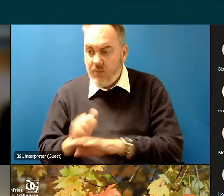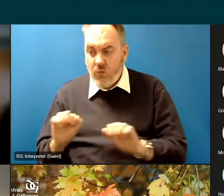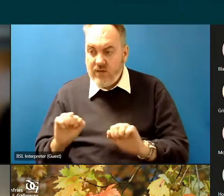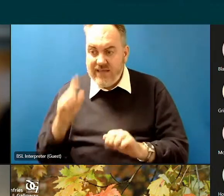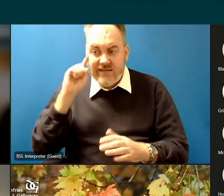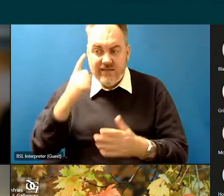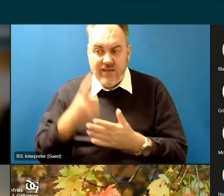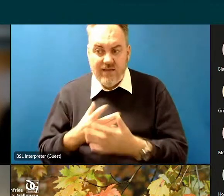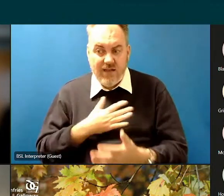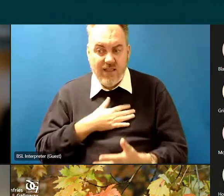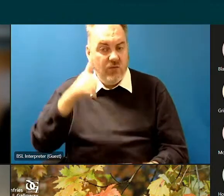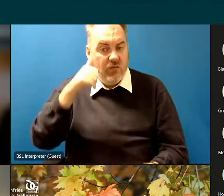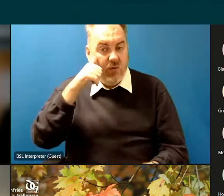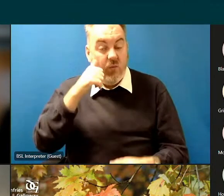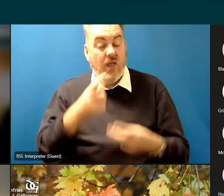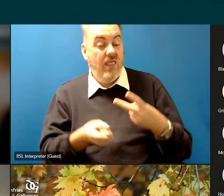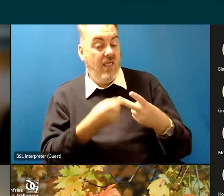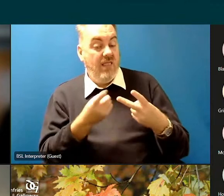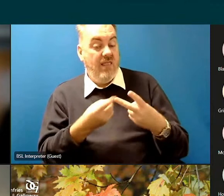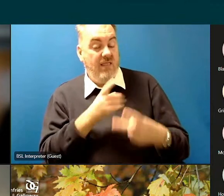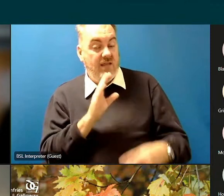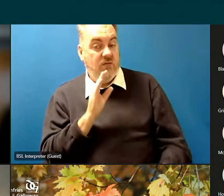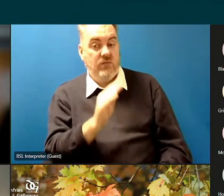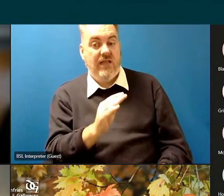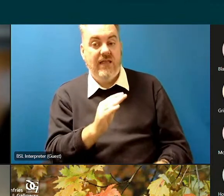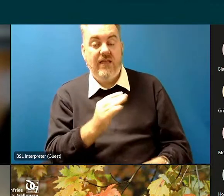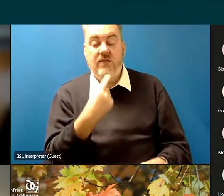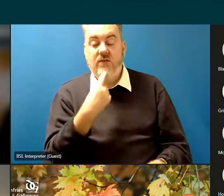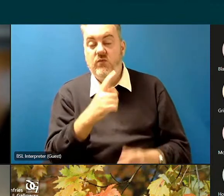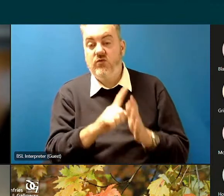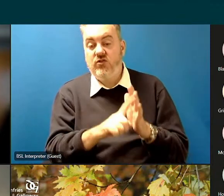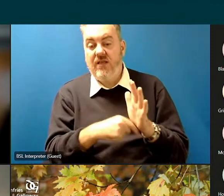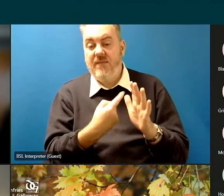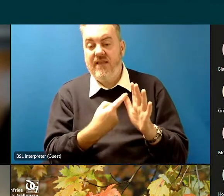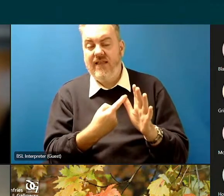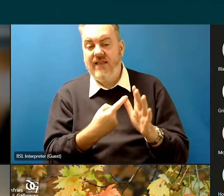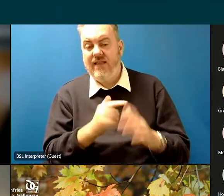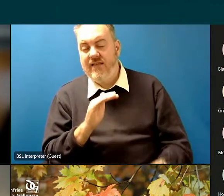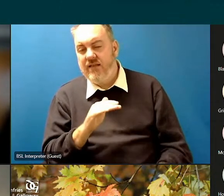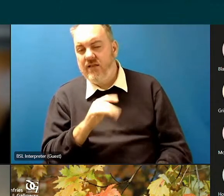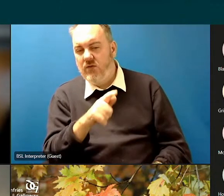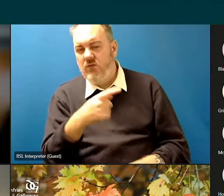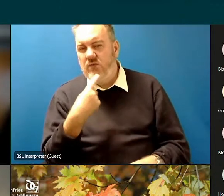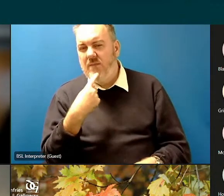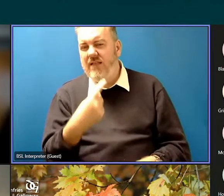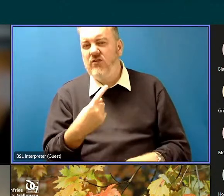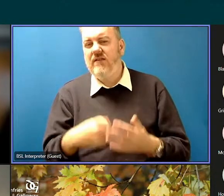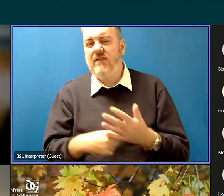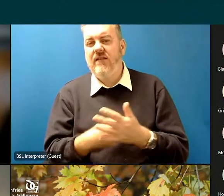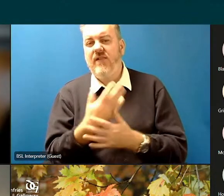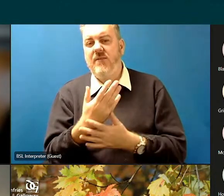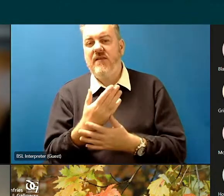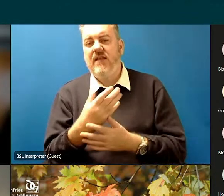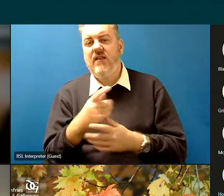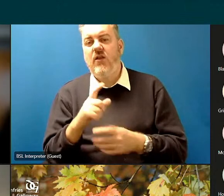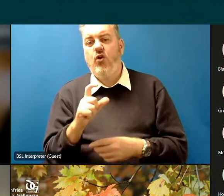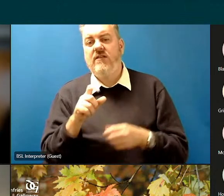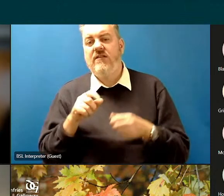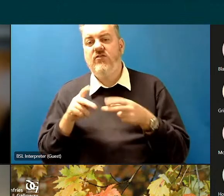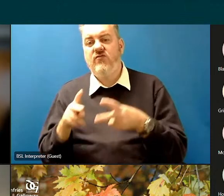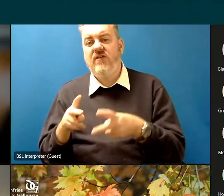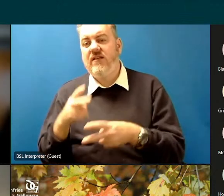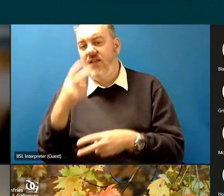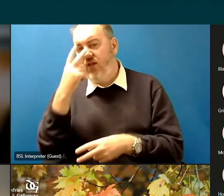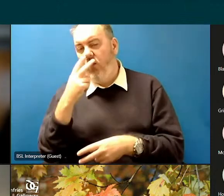other quick point, Jamie, some years ago you talked about development in Cotton Street at the old